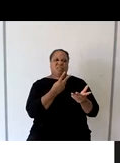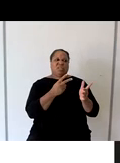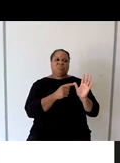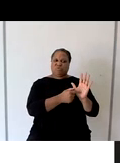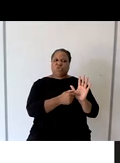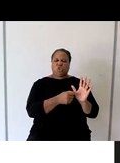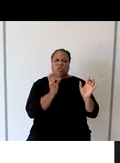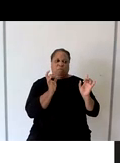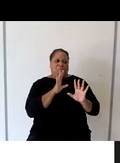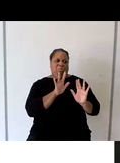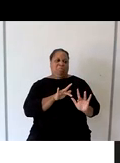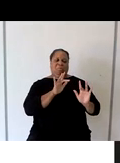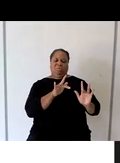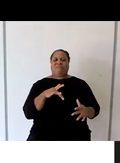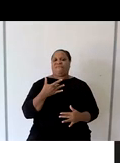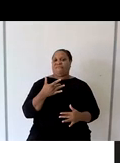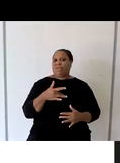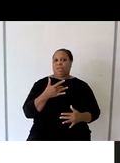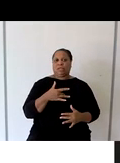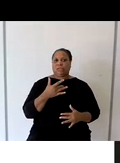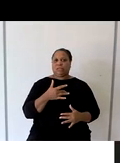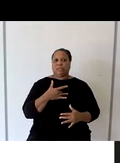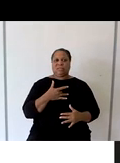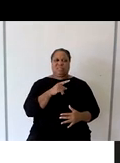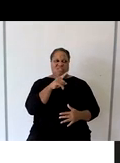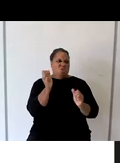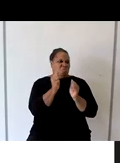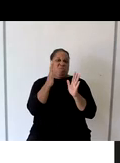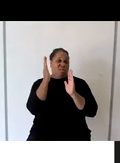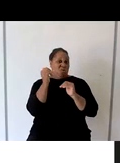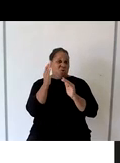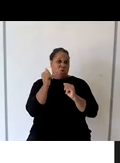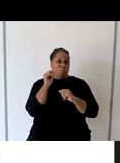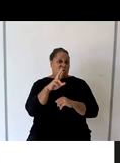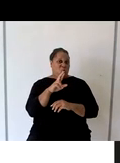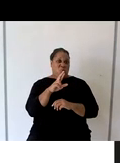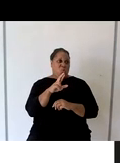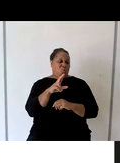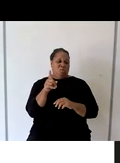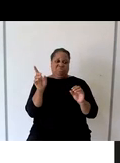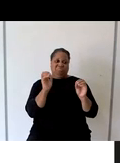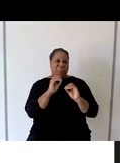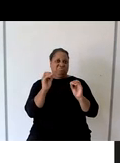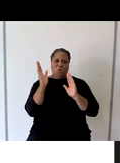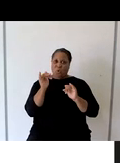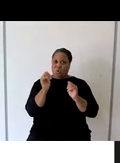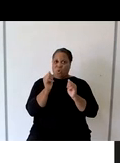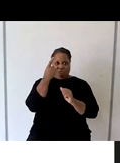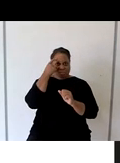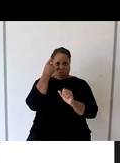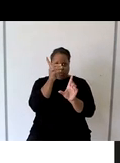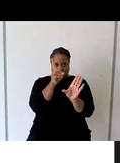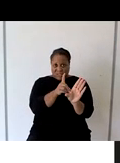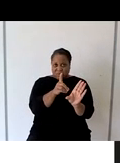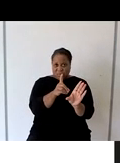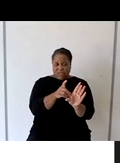tragedy and feelings that the people are hopeless or they're brought down by their disability. And now, because